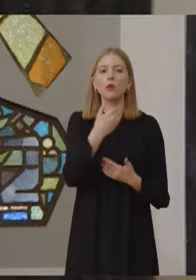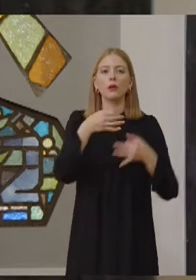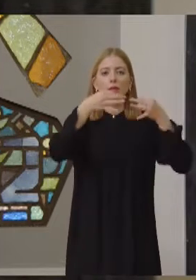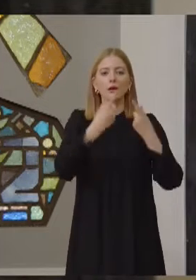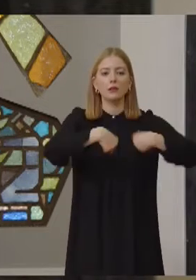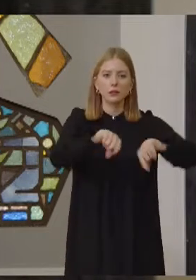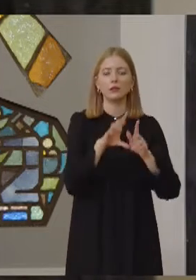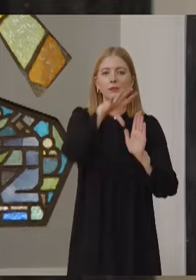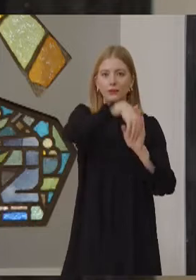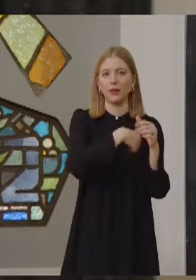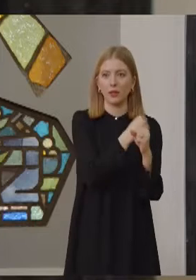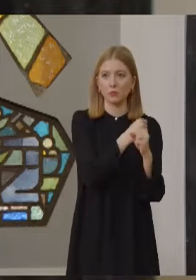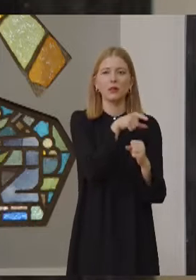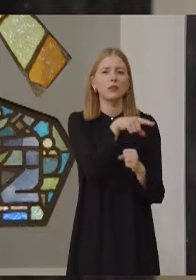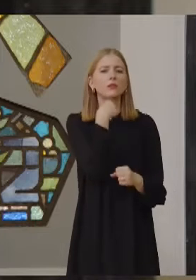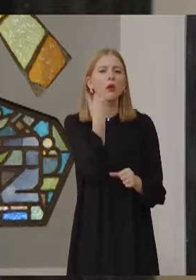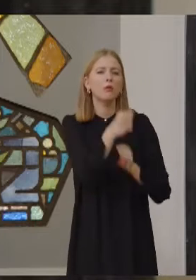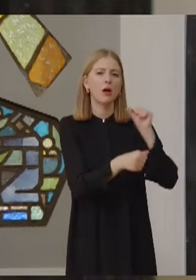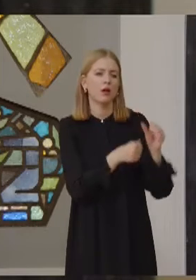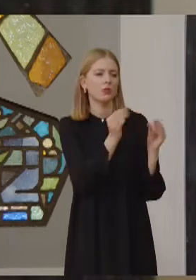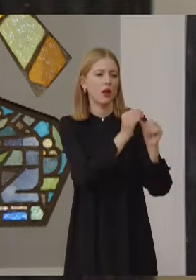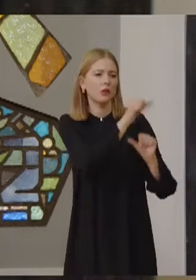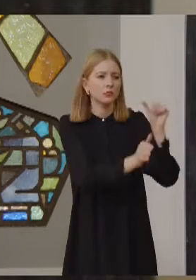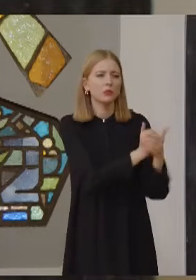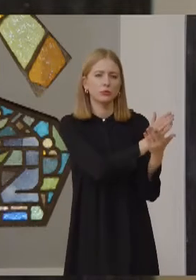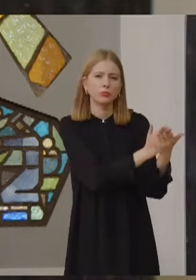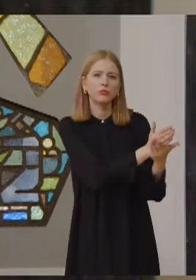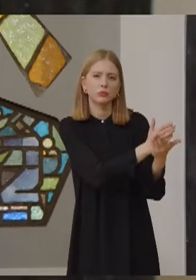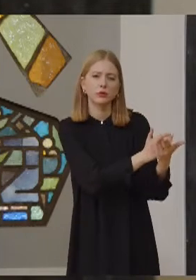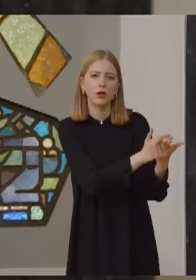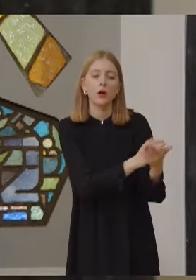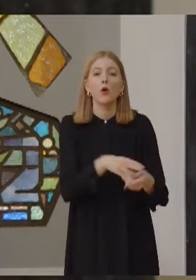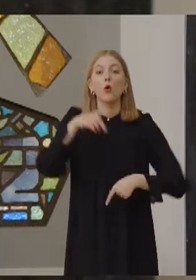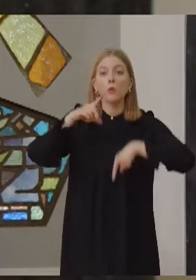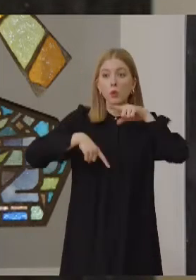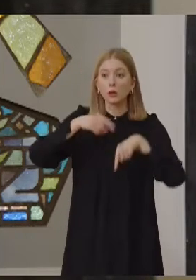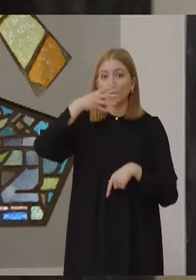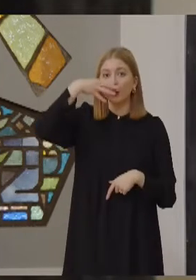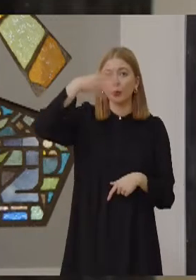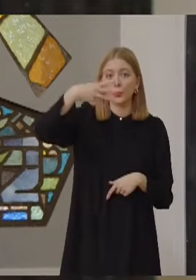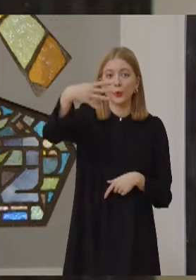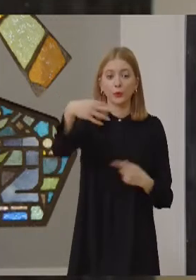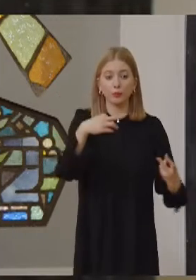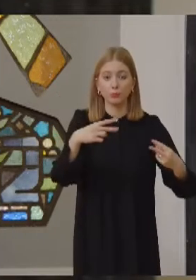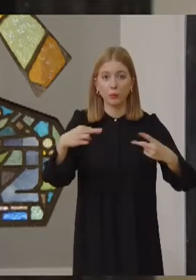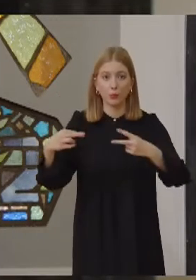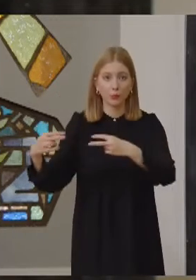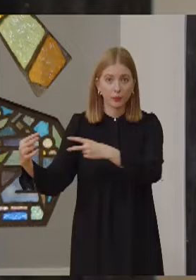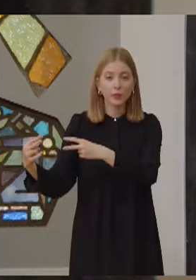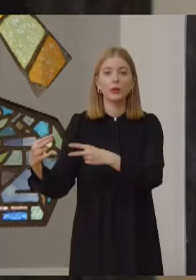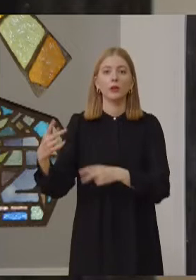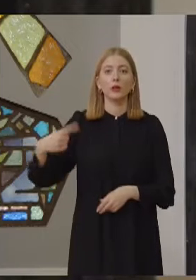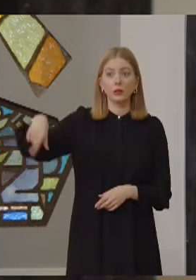on the contrary, they try to damage the state. But